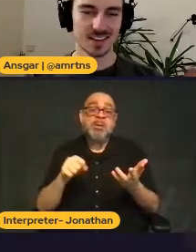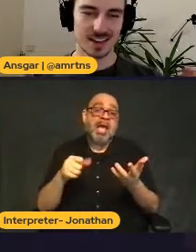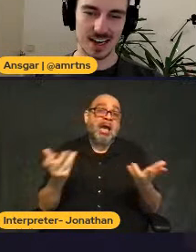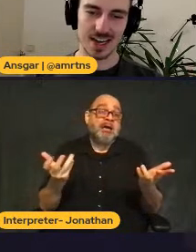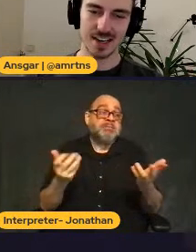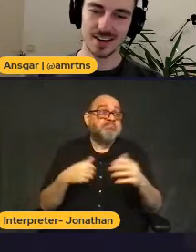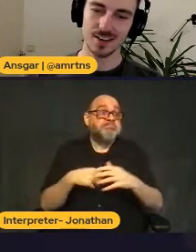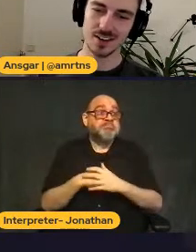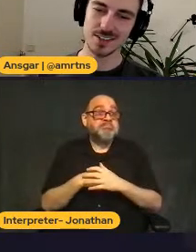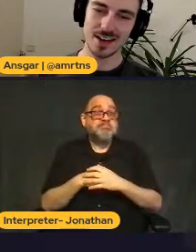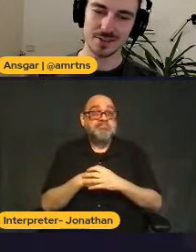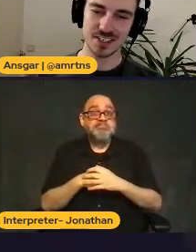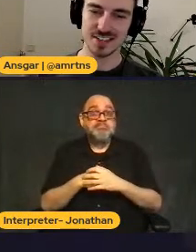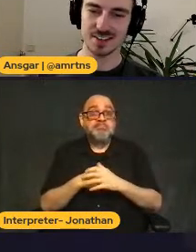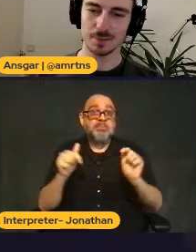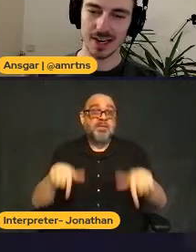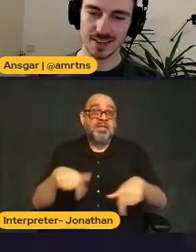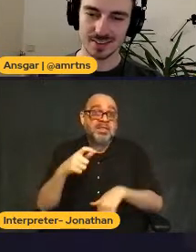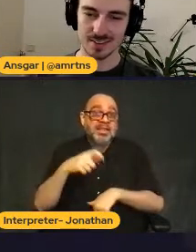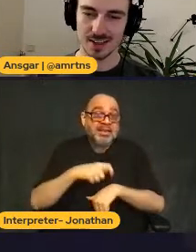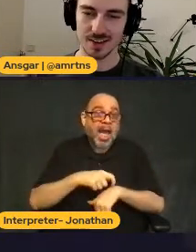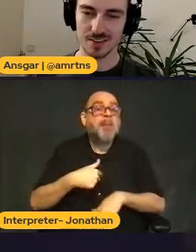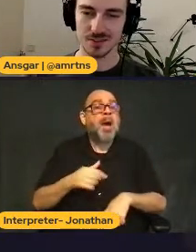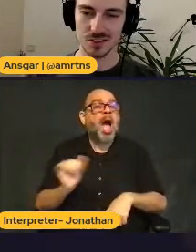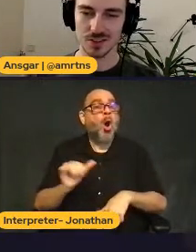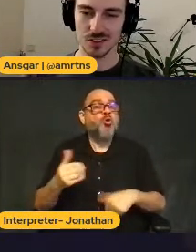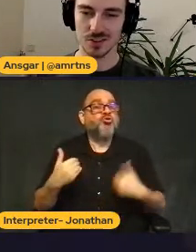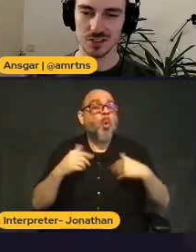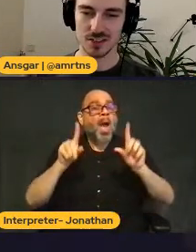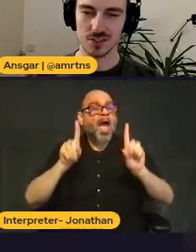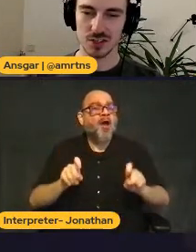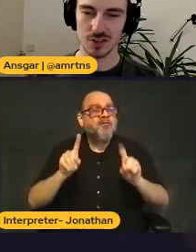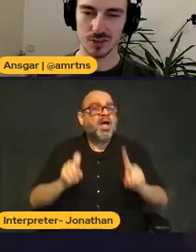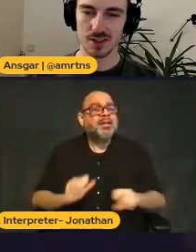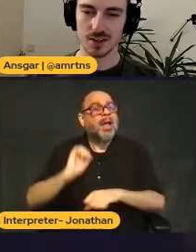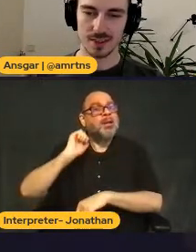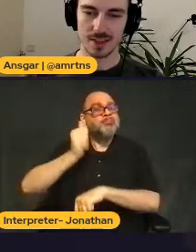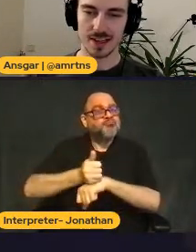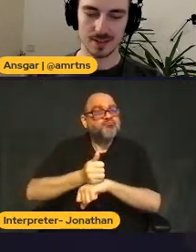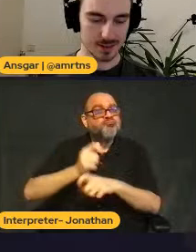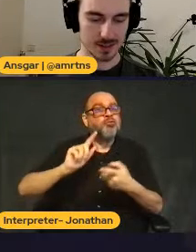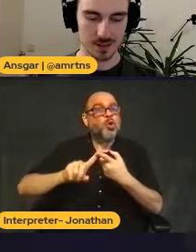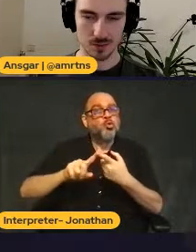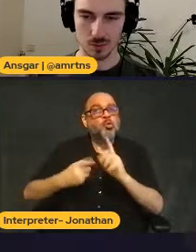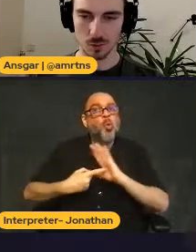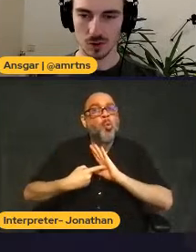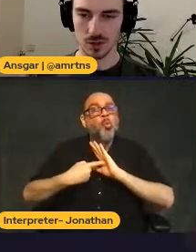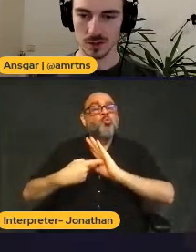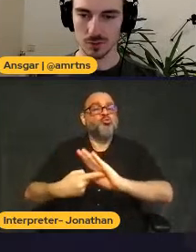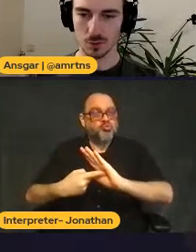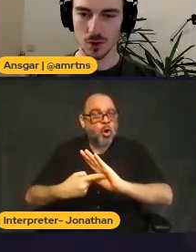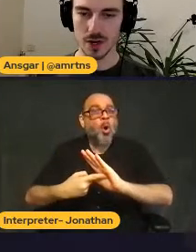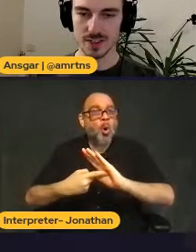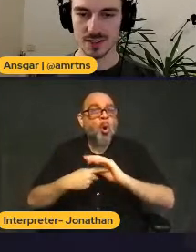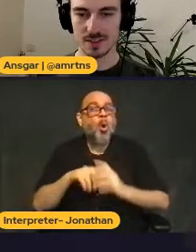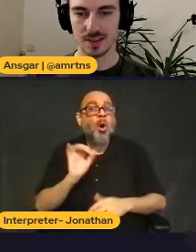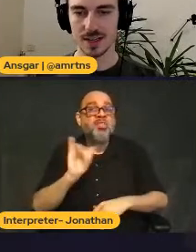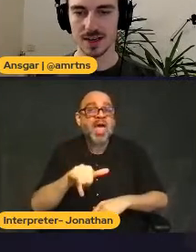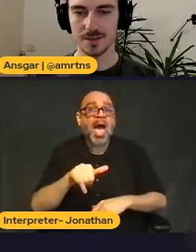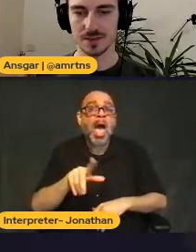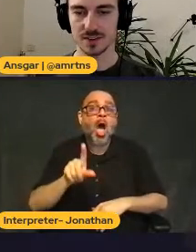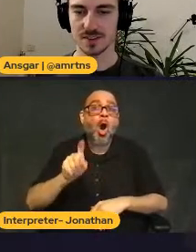time I also have a test in place to just show that it also